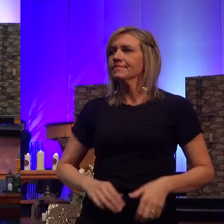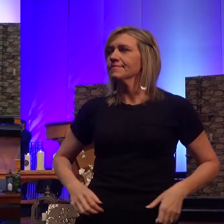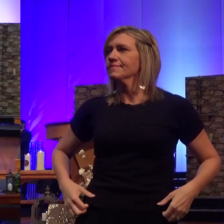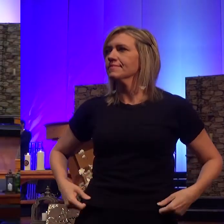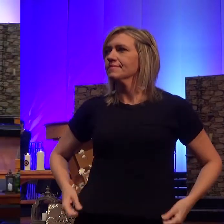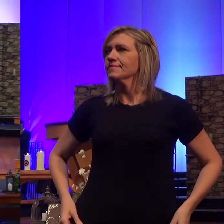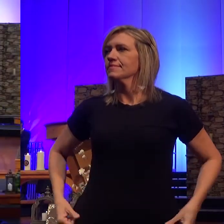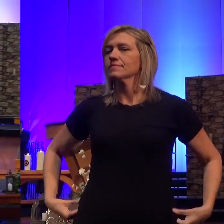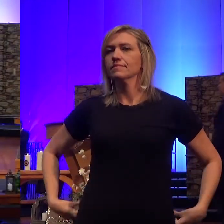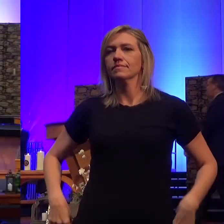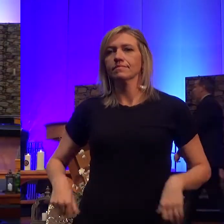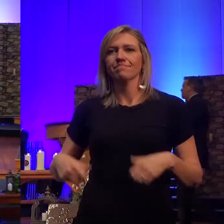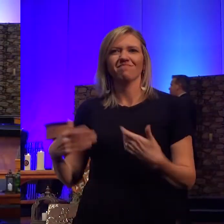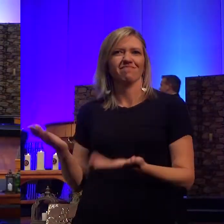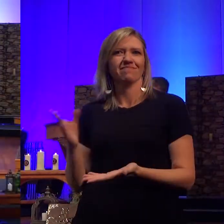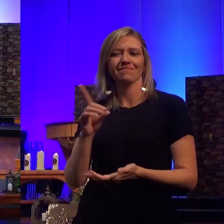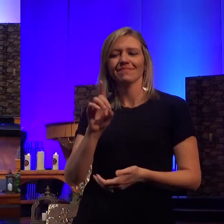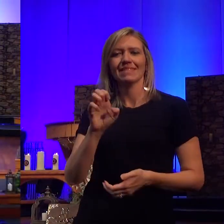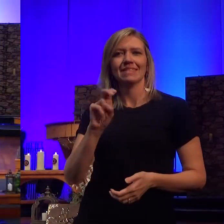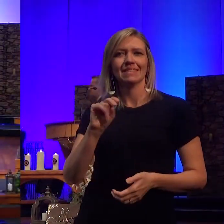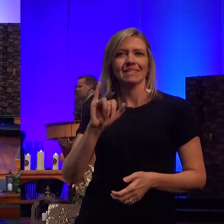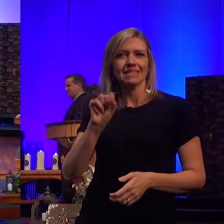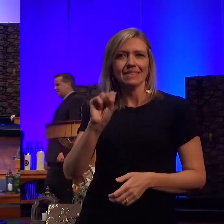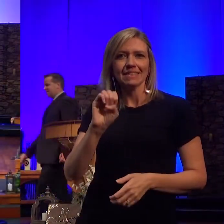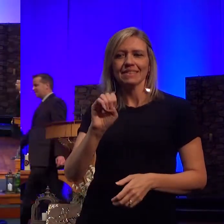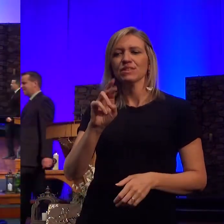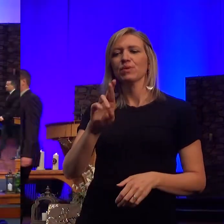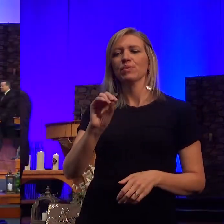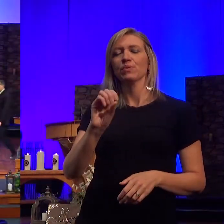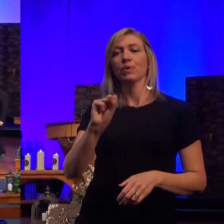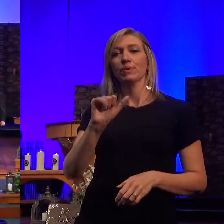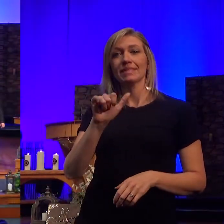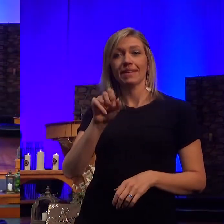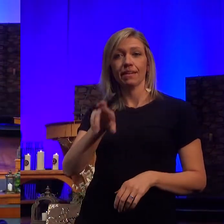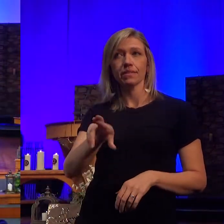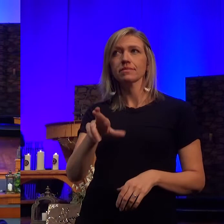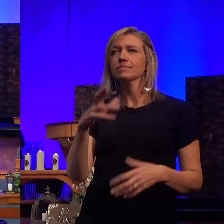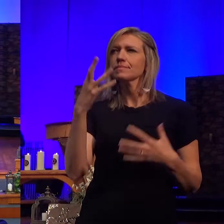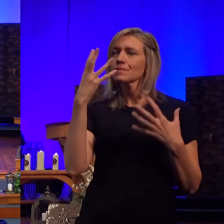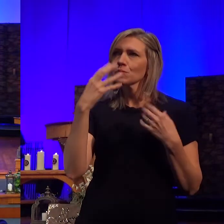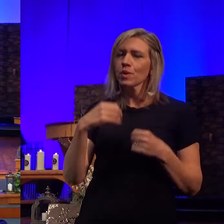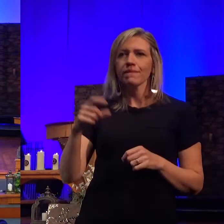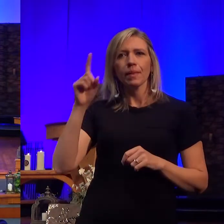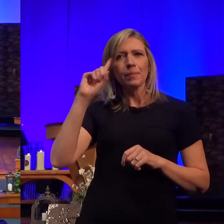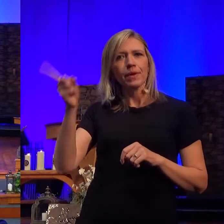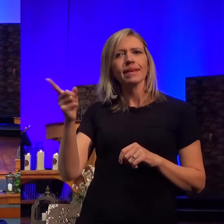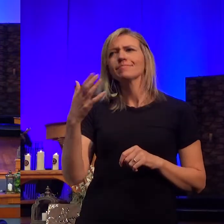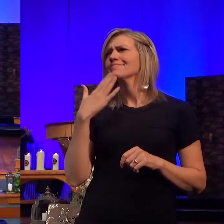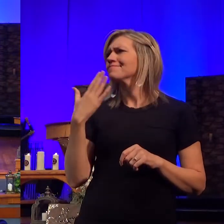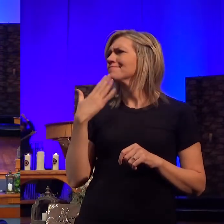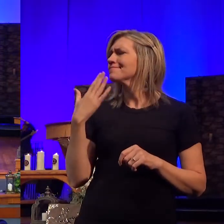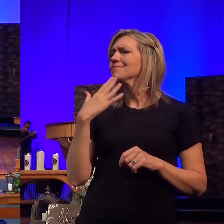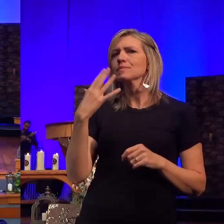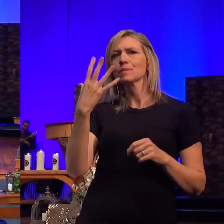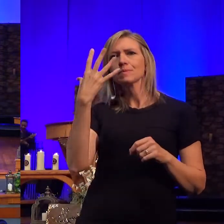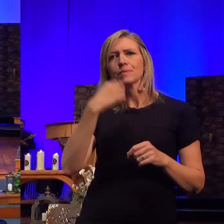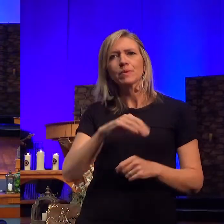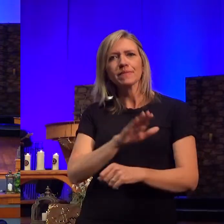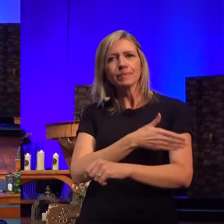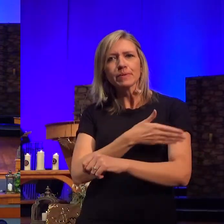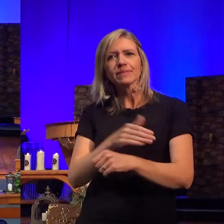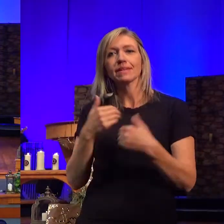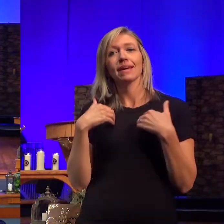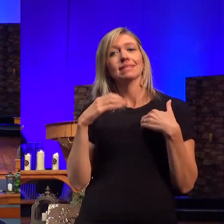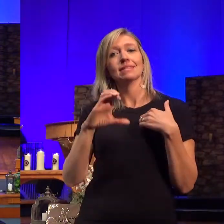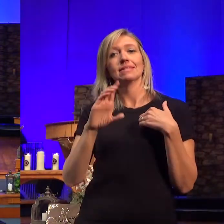Denise Rosier. Beautiful and brilliant. Thank you so much. Such a